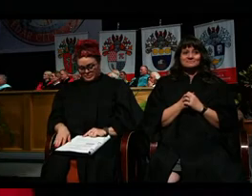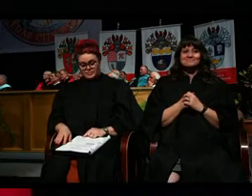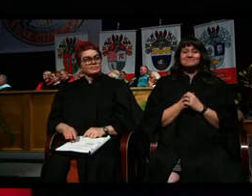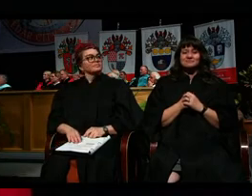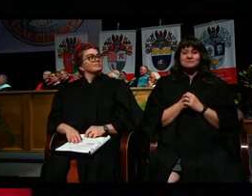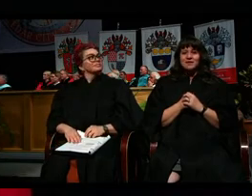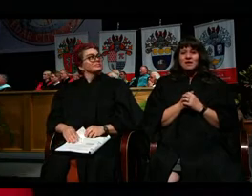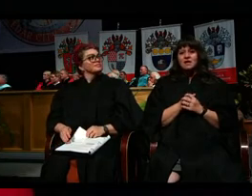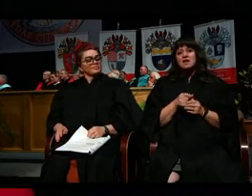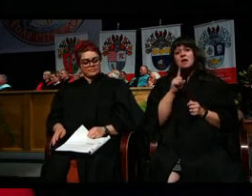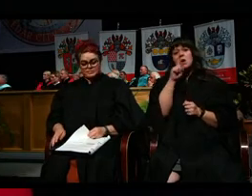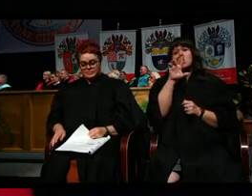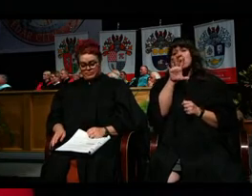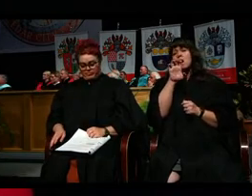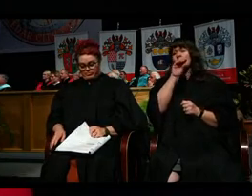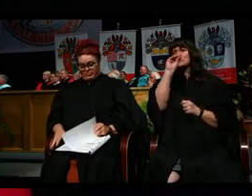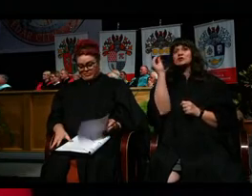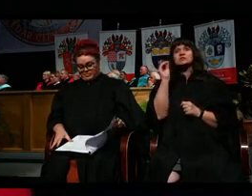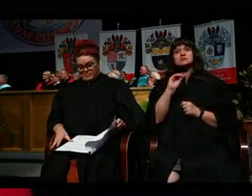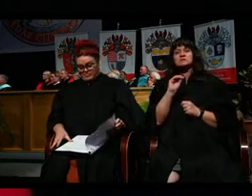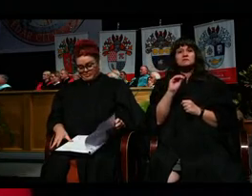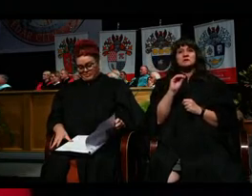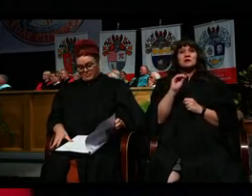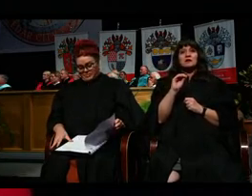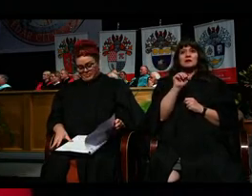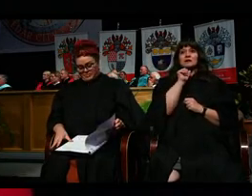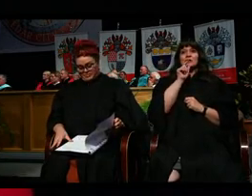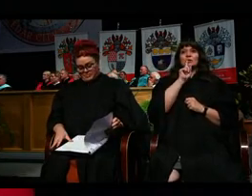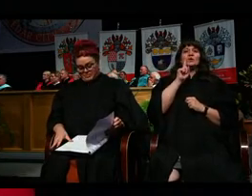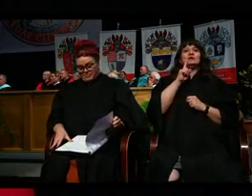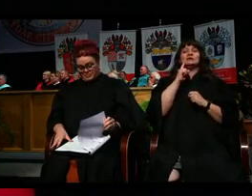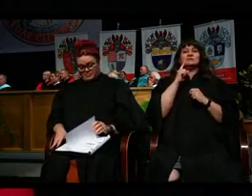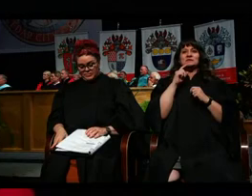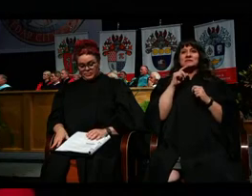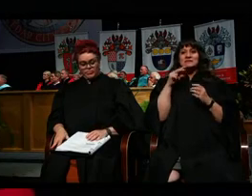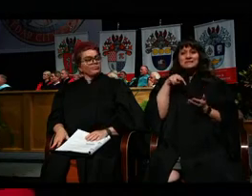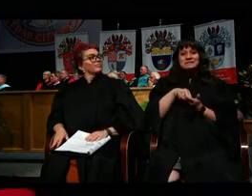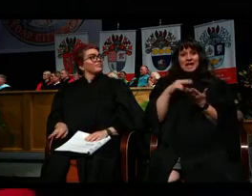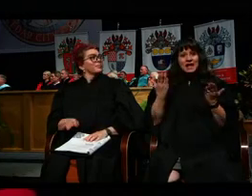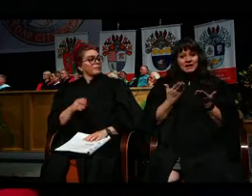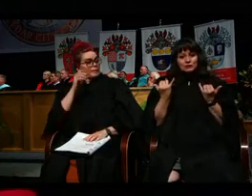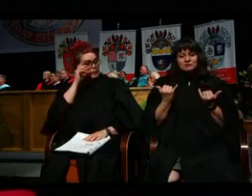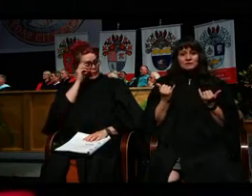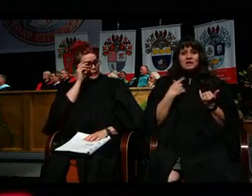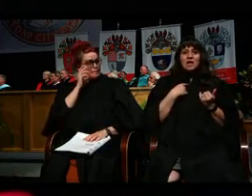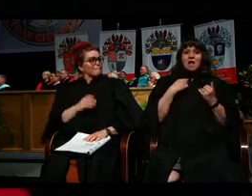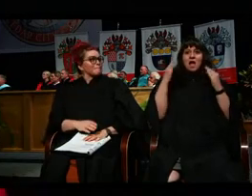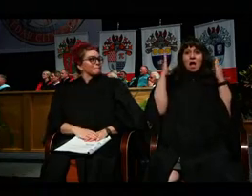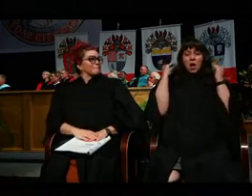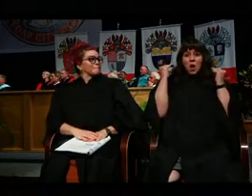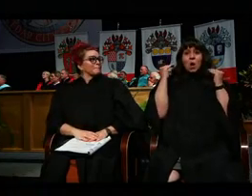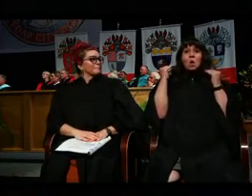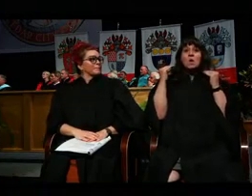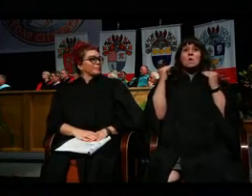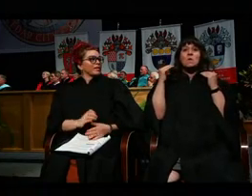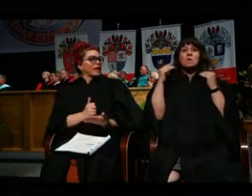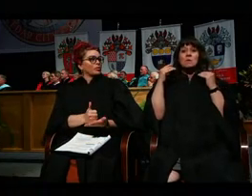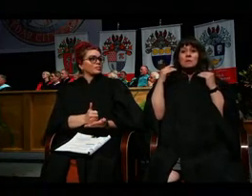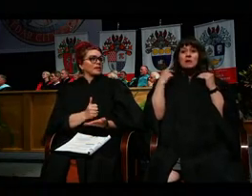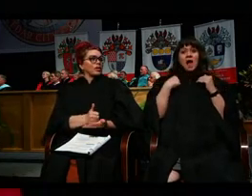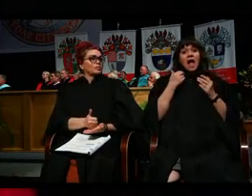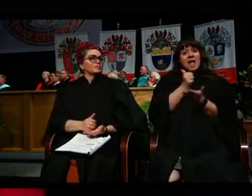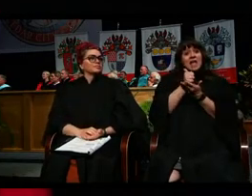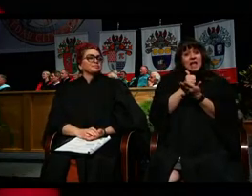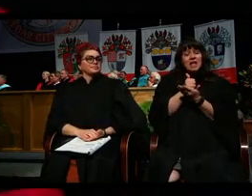It's 100% surreal to be standing here today. I helped plan the last three presidential inaugurations. They're here on this